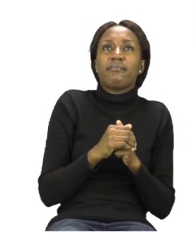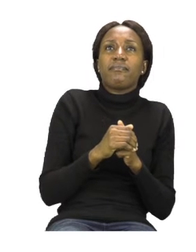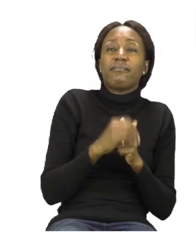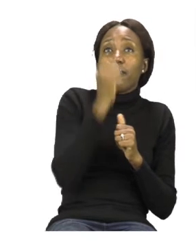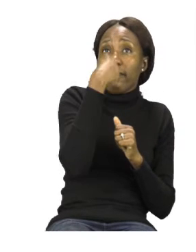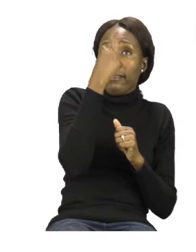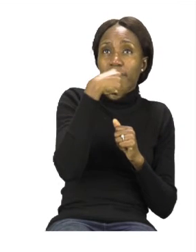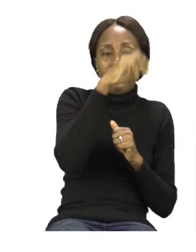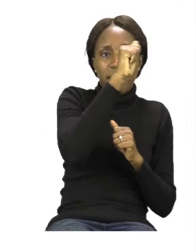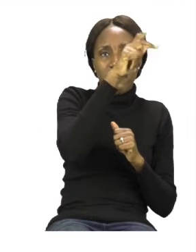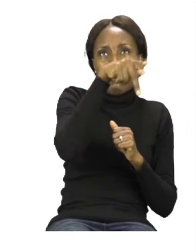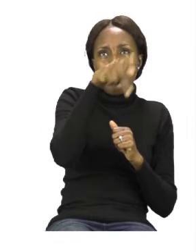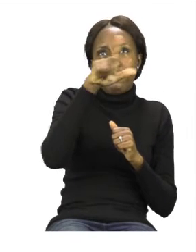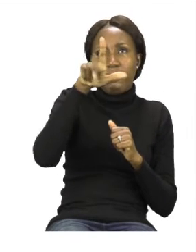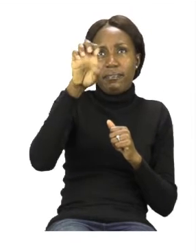Apple,